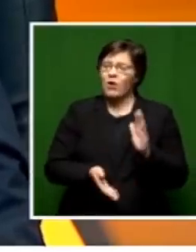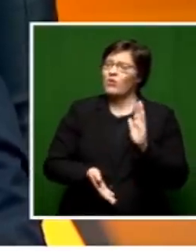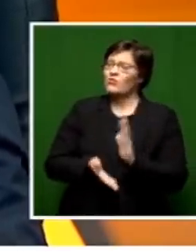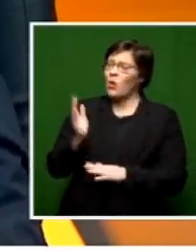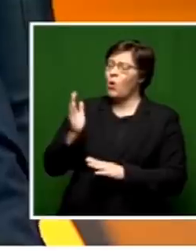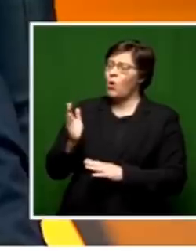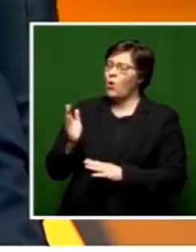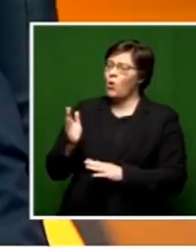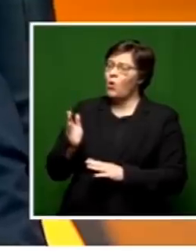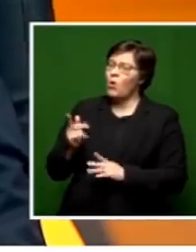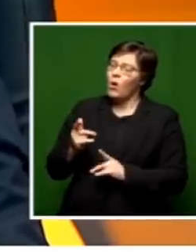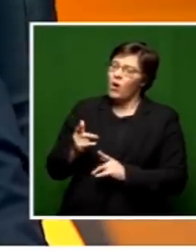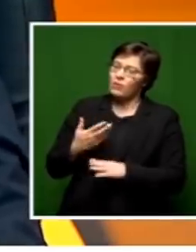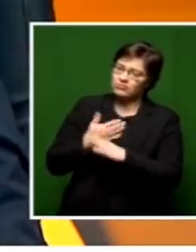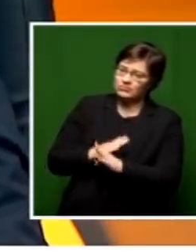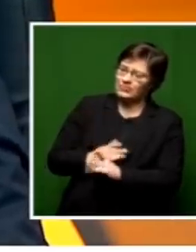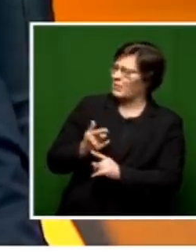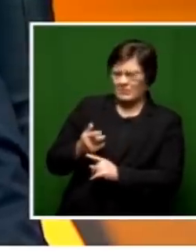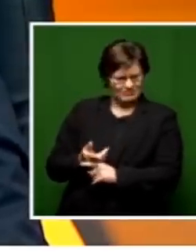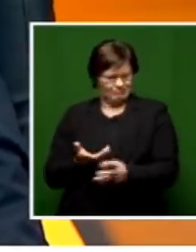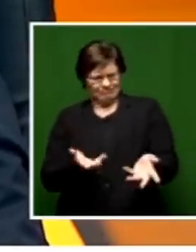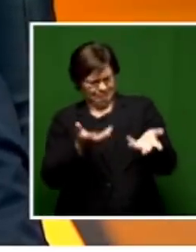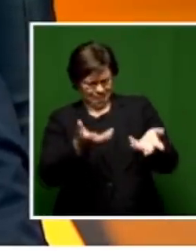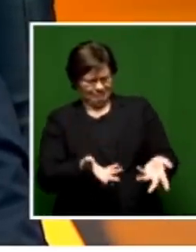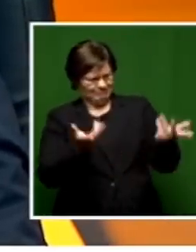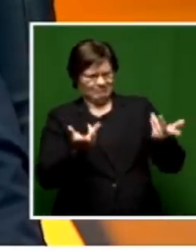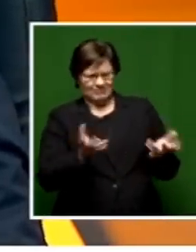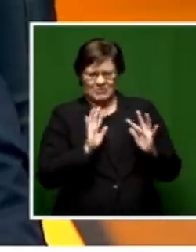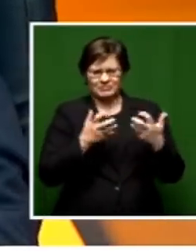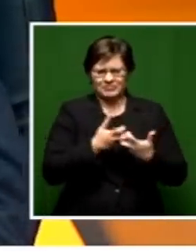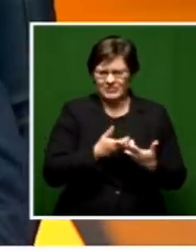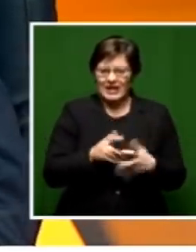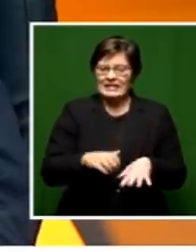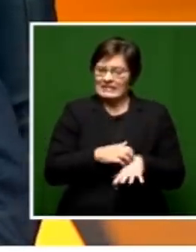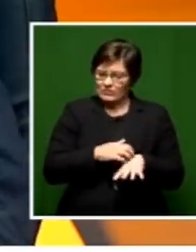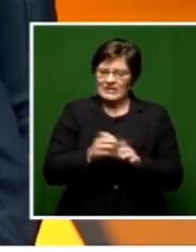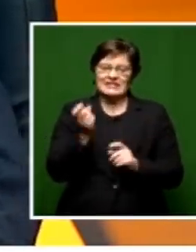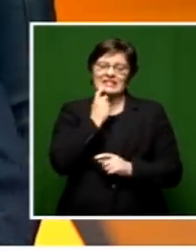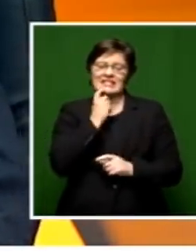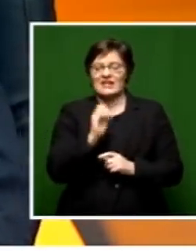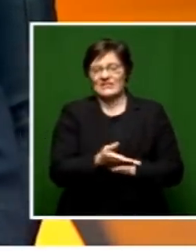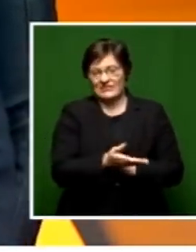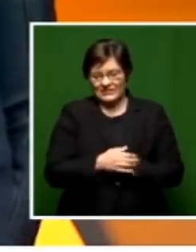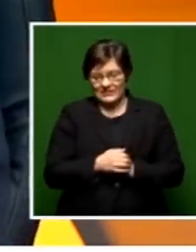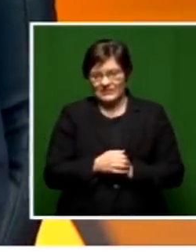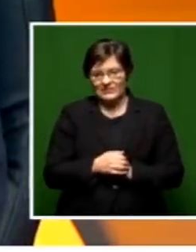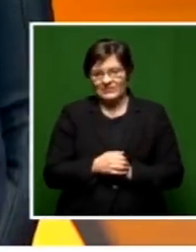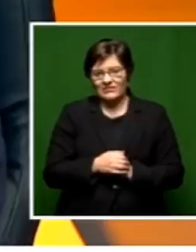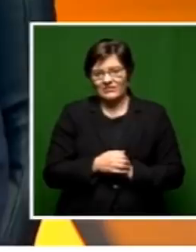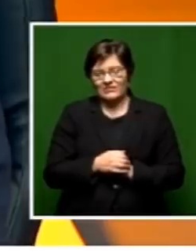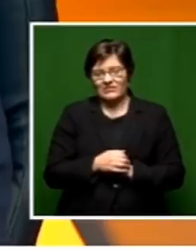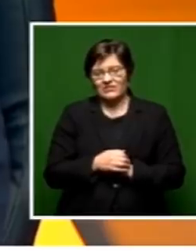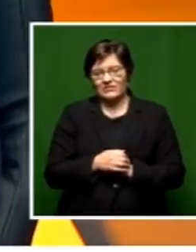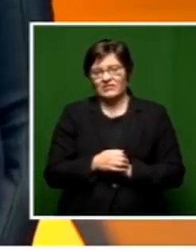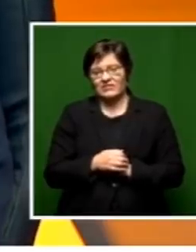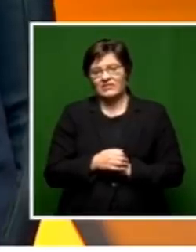it well. And it gets easily irritated. So, this pretty much explains that. He's not your best person to